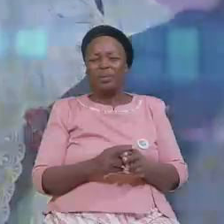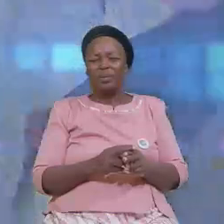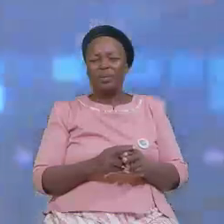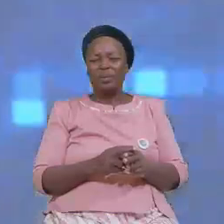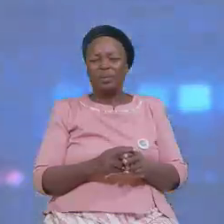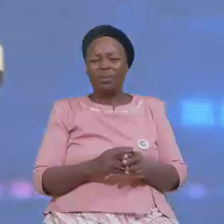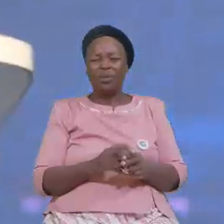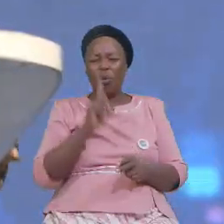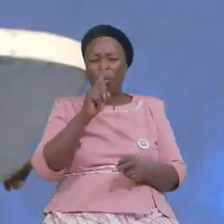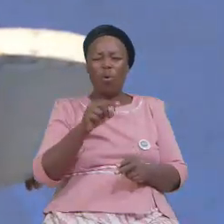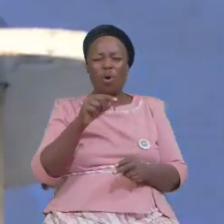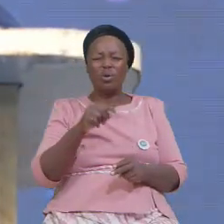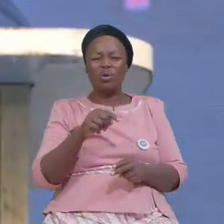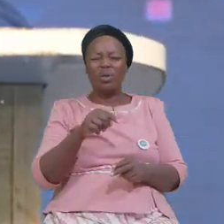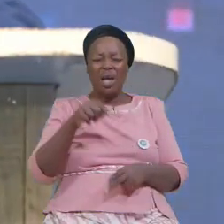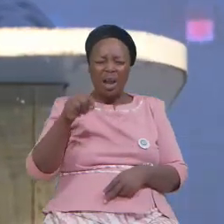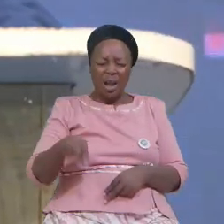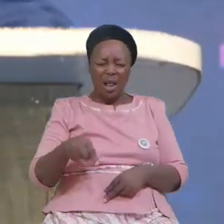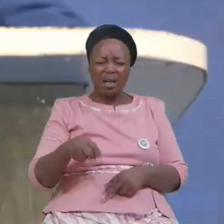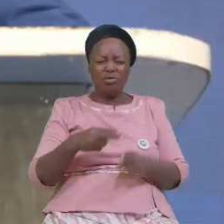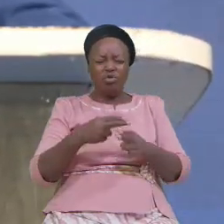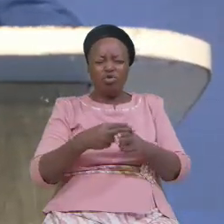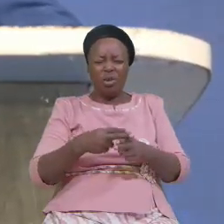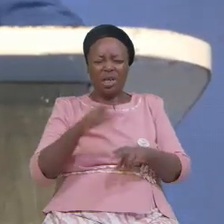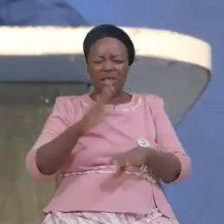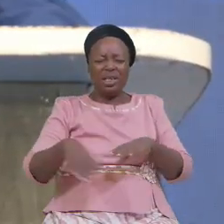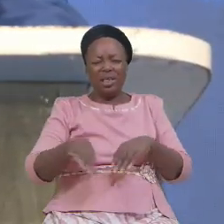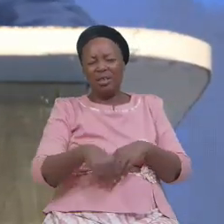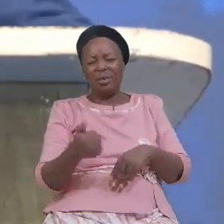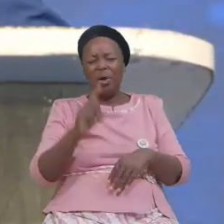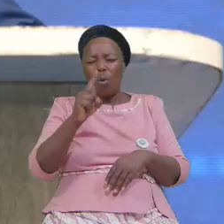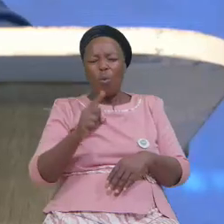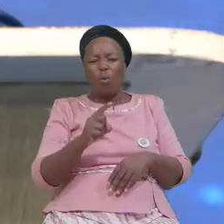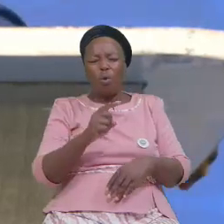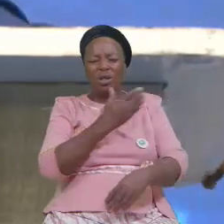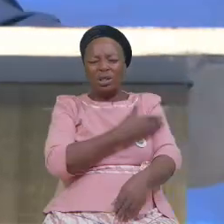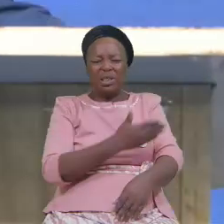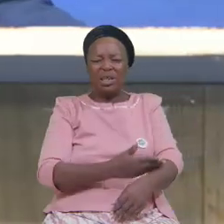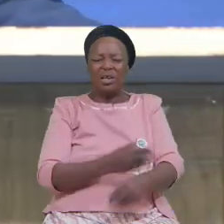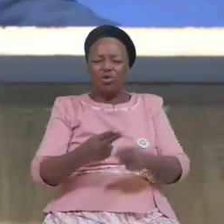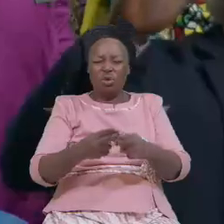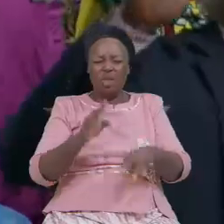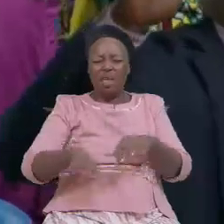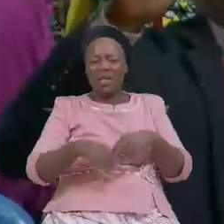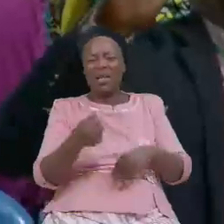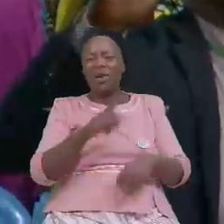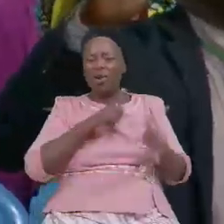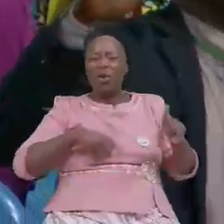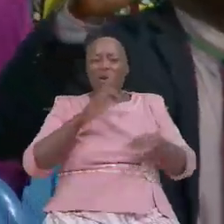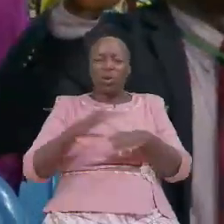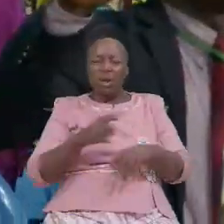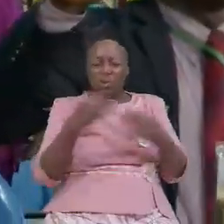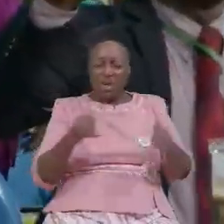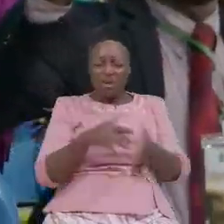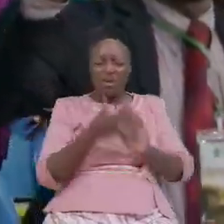One leg shorter than the other. One hand shorter than the other. Lord, touch them right now. Let that